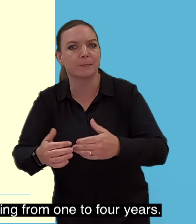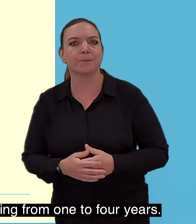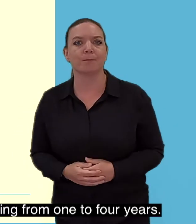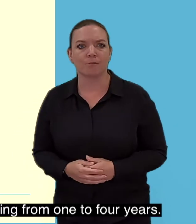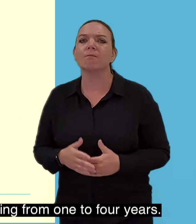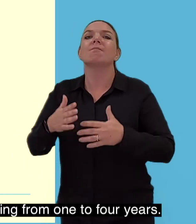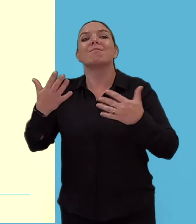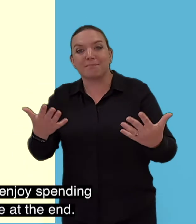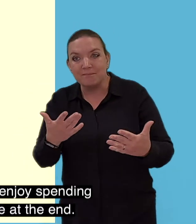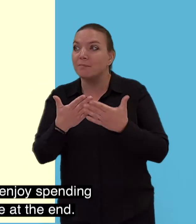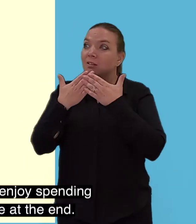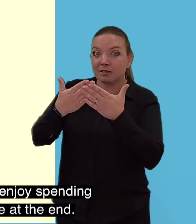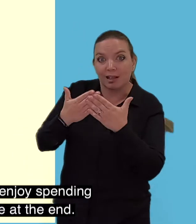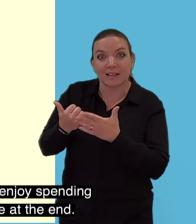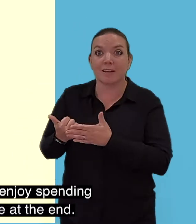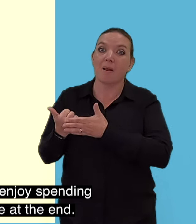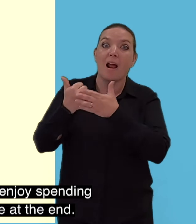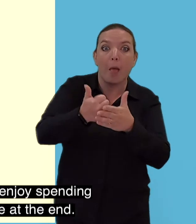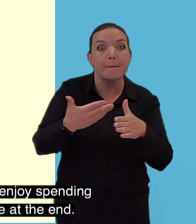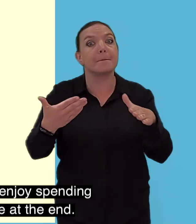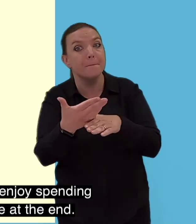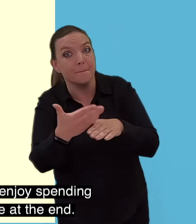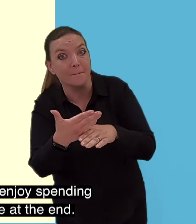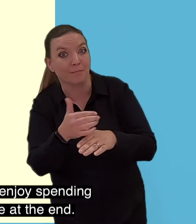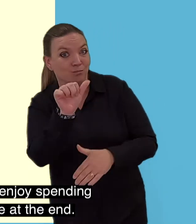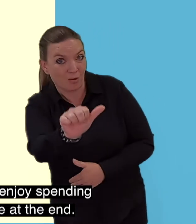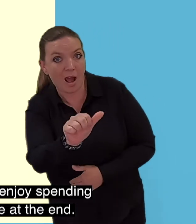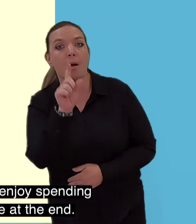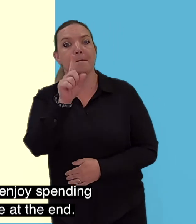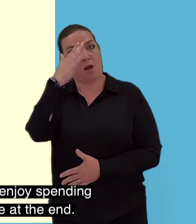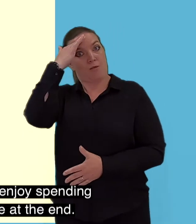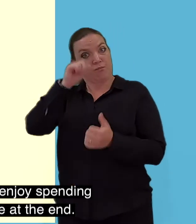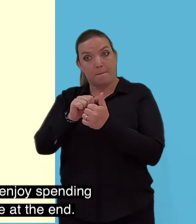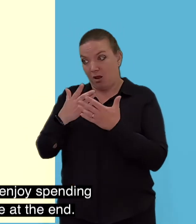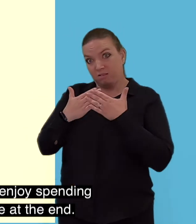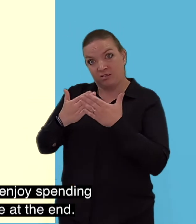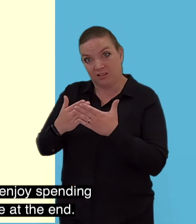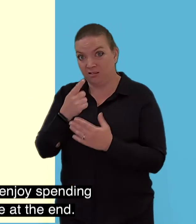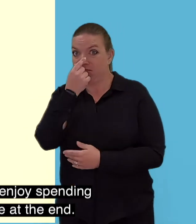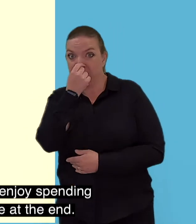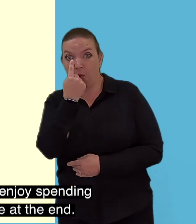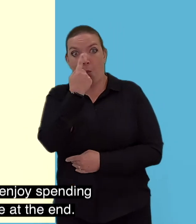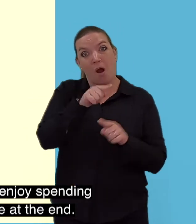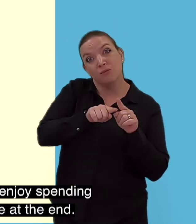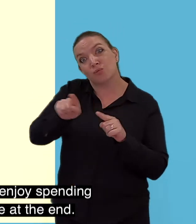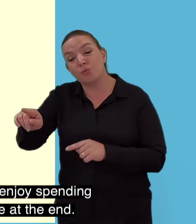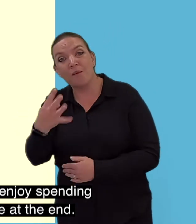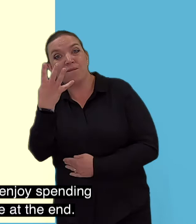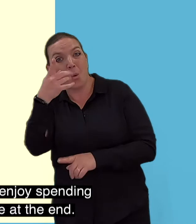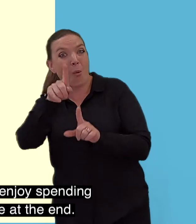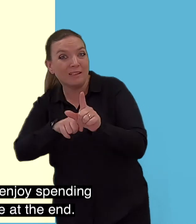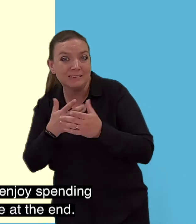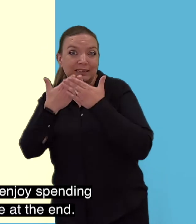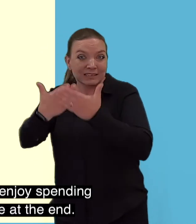you could be studying from 1 to 4 years, so it's really important to find something you'll enjoy spending that much time